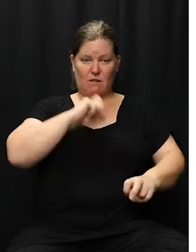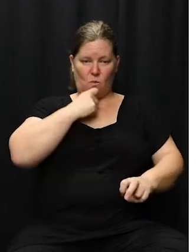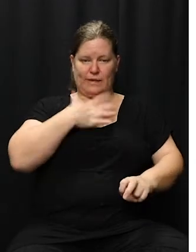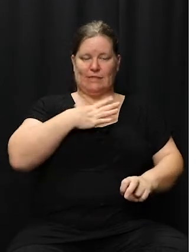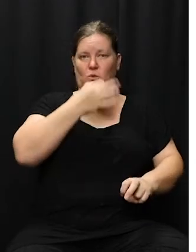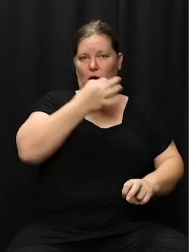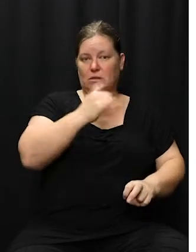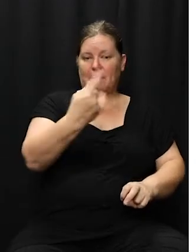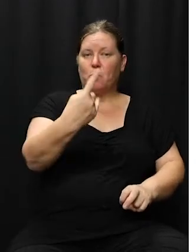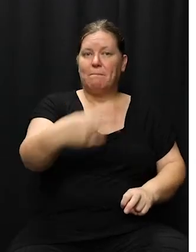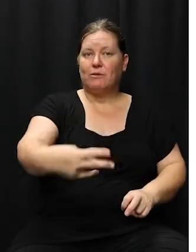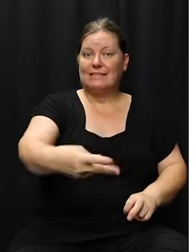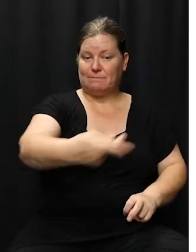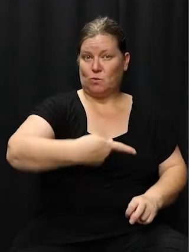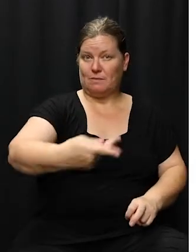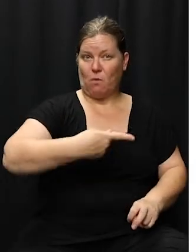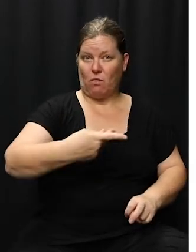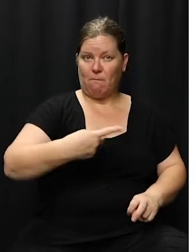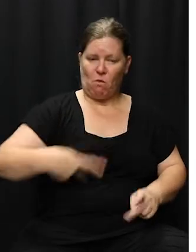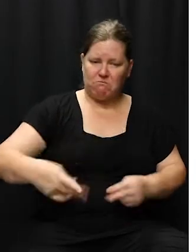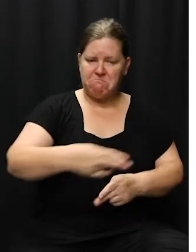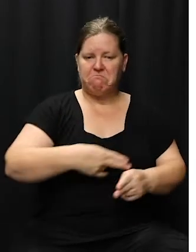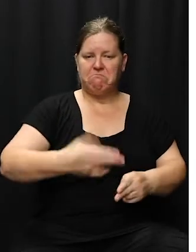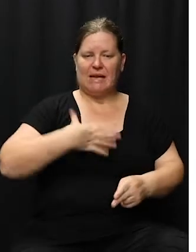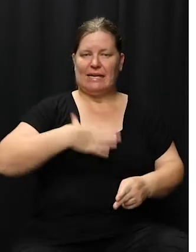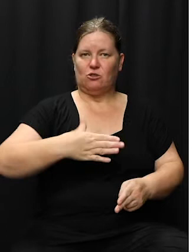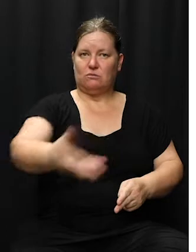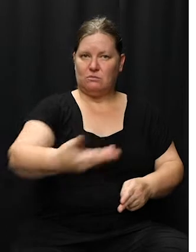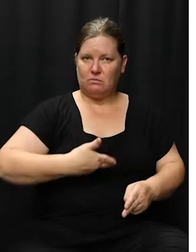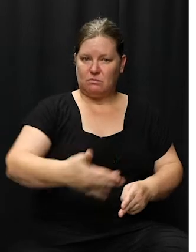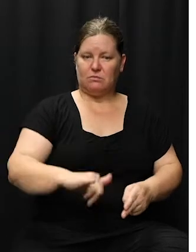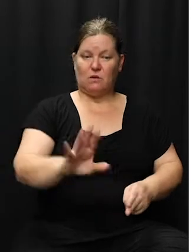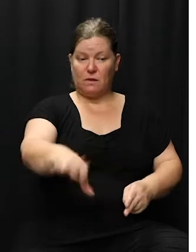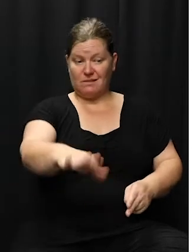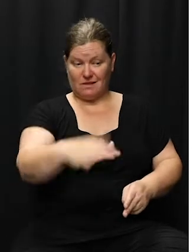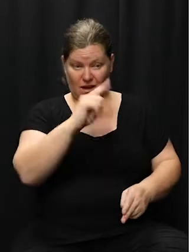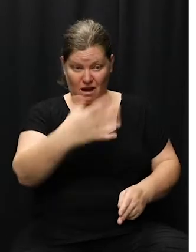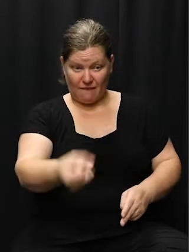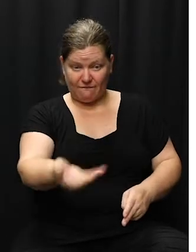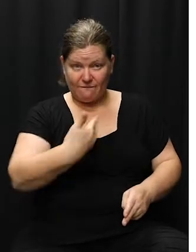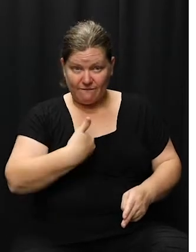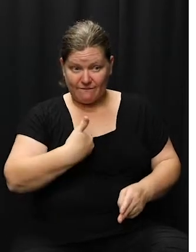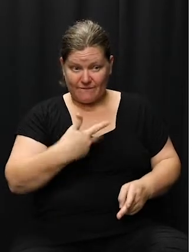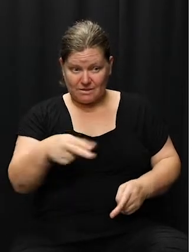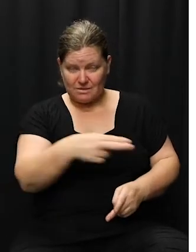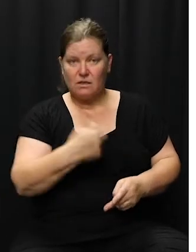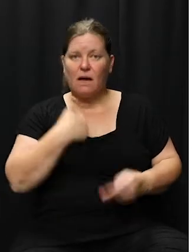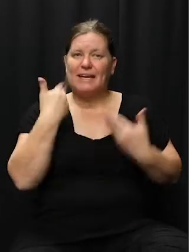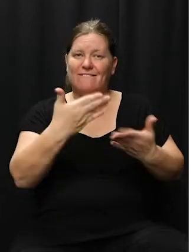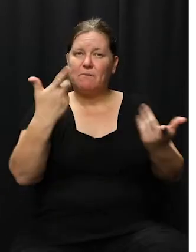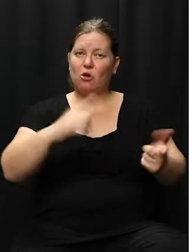you, give to me. I might set up an activity where the scissors, there's only one pair of scissors between the both of us. And so I need to ask them,